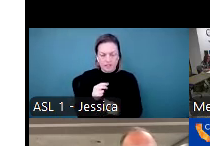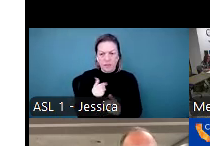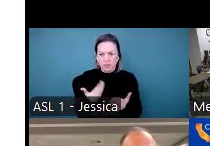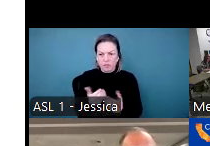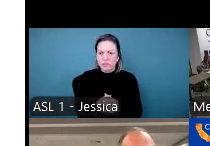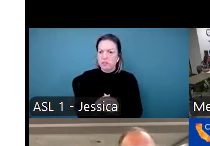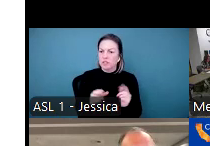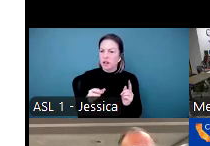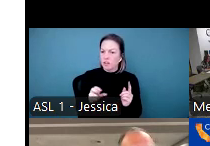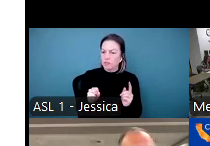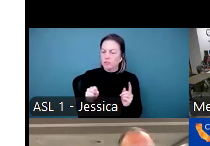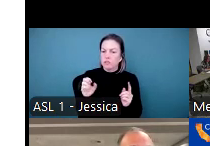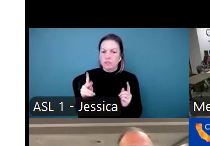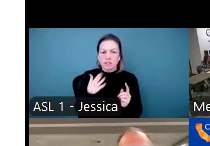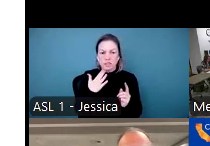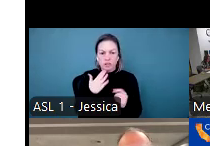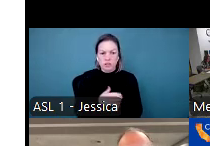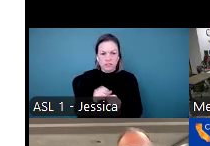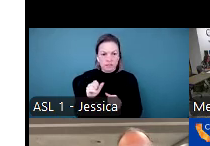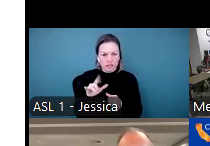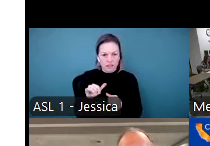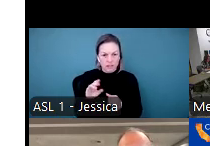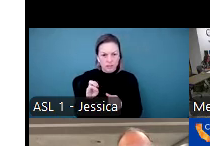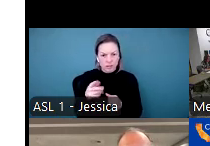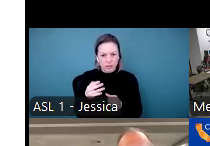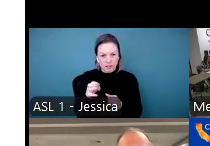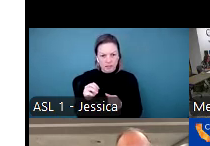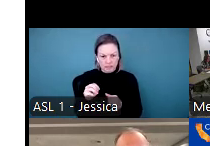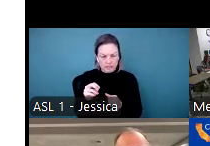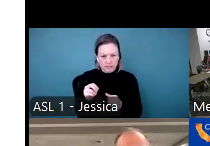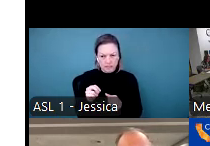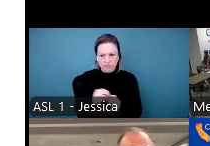you. Sally Bergman,